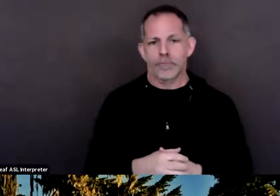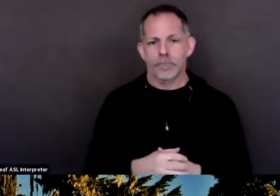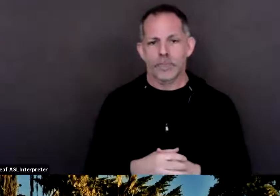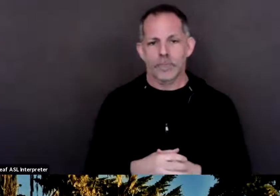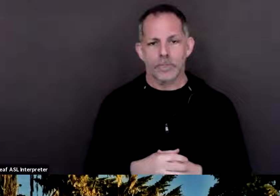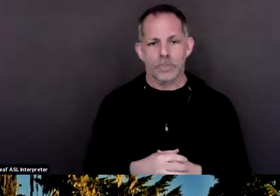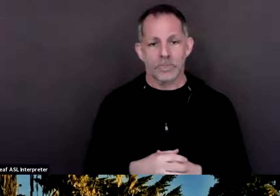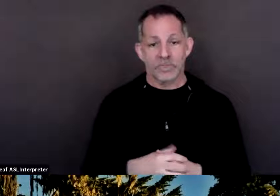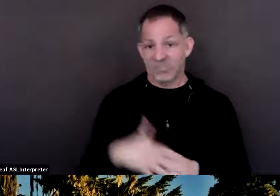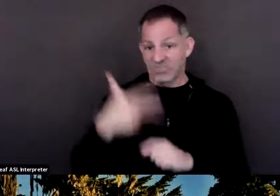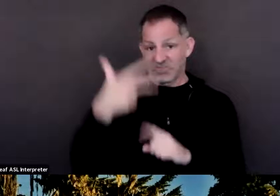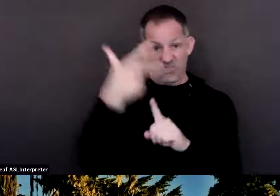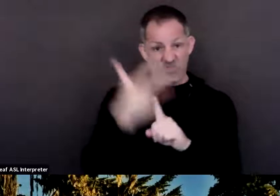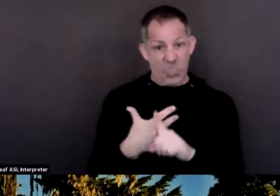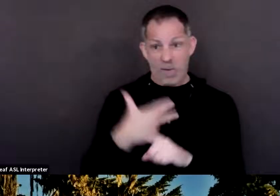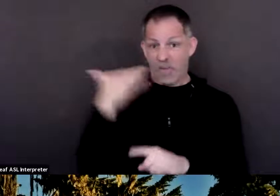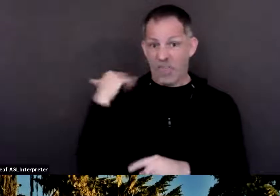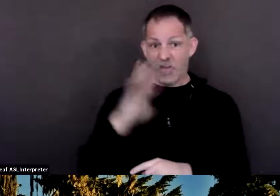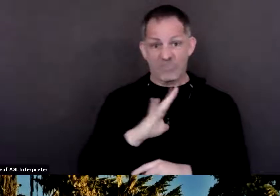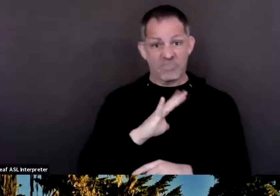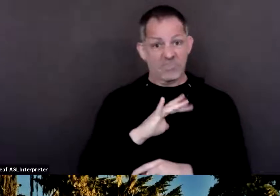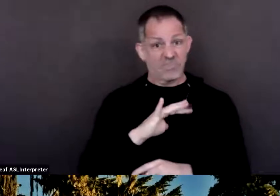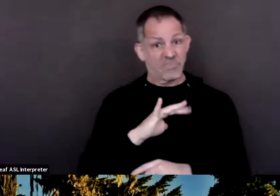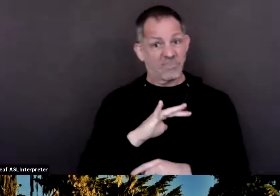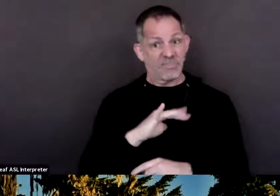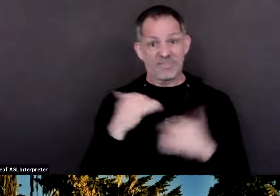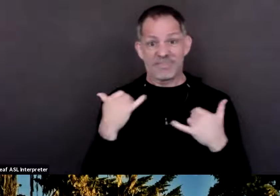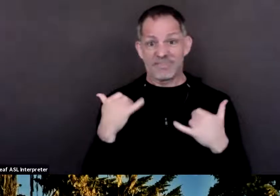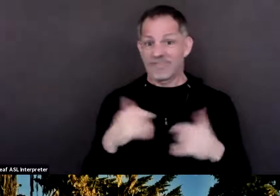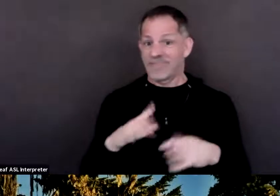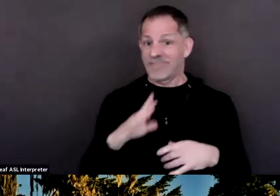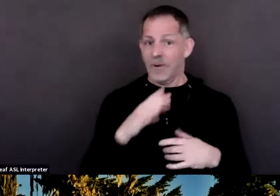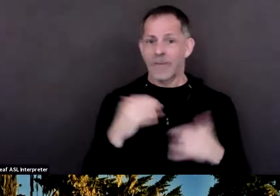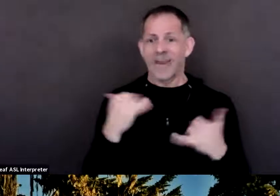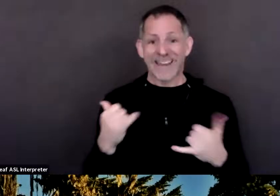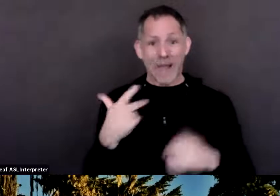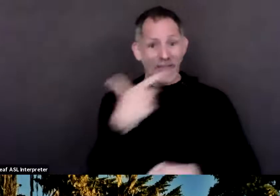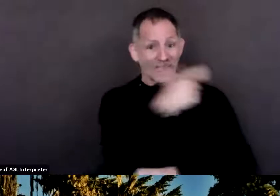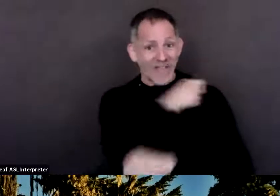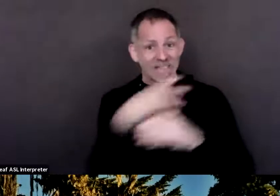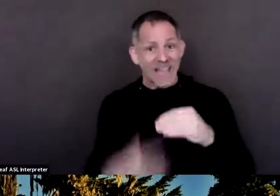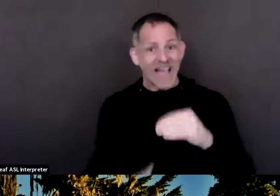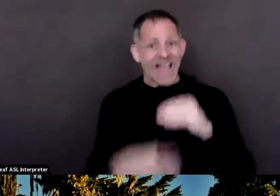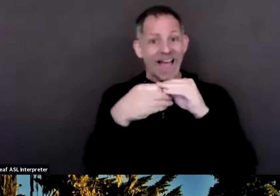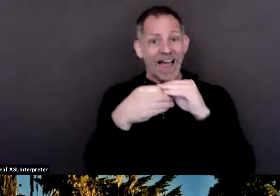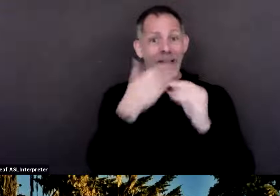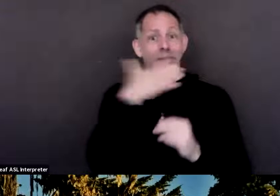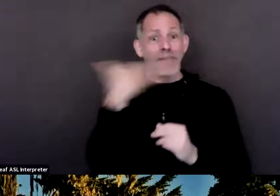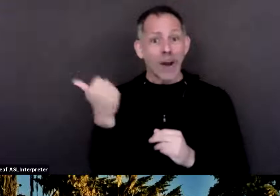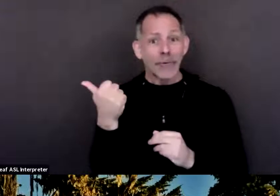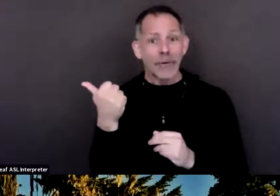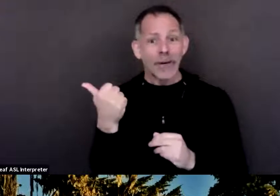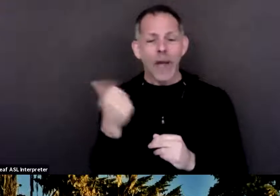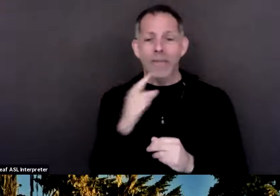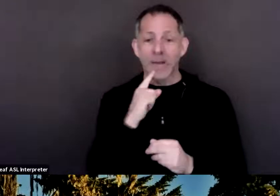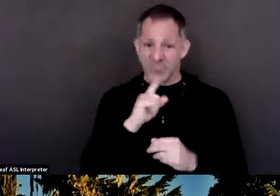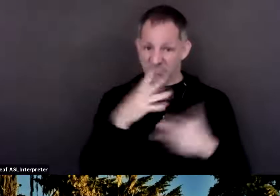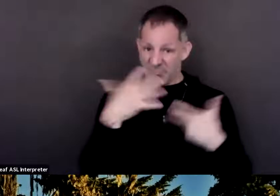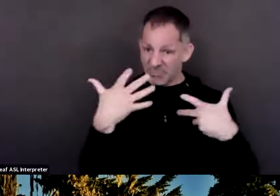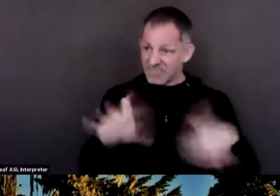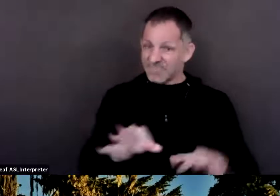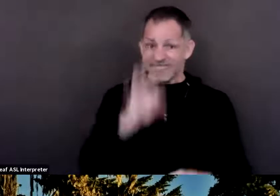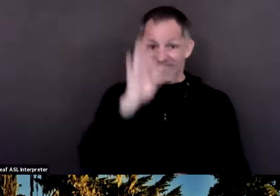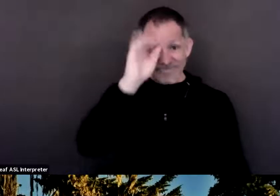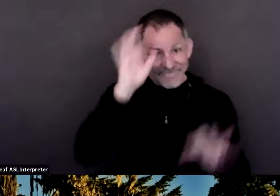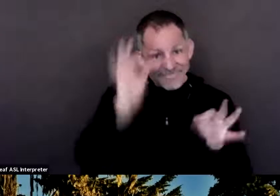been even worse by now, given these variants and their, greater propensity